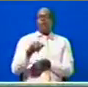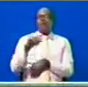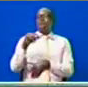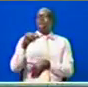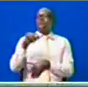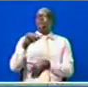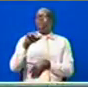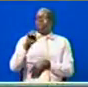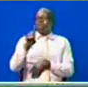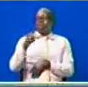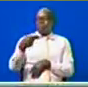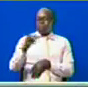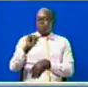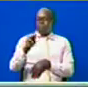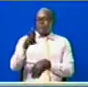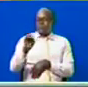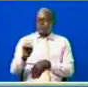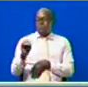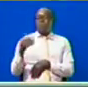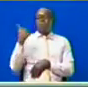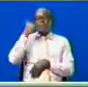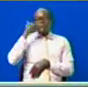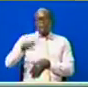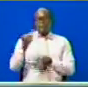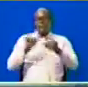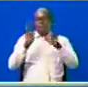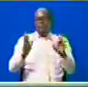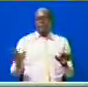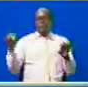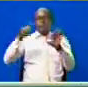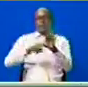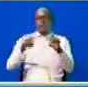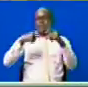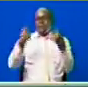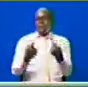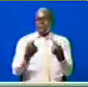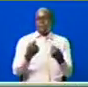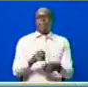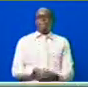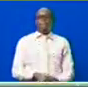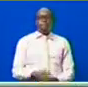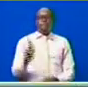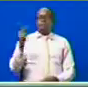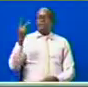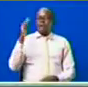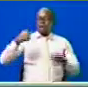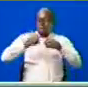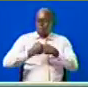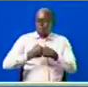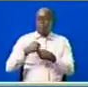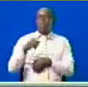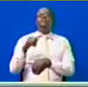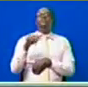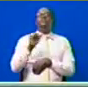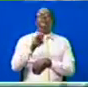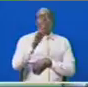who is out with illness. Foreign-based players are expected to link up with the team in the course of the week. Kenya will face Swaziland and